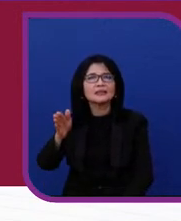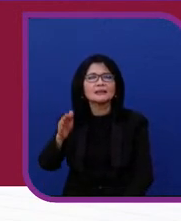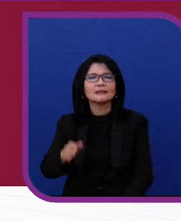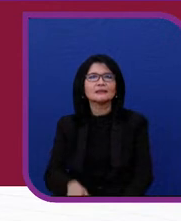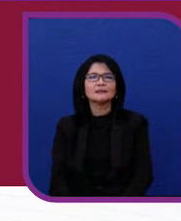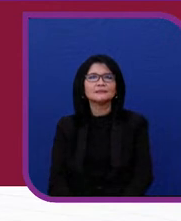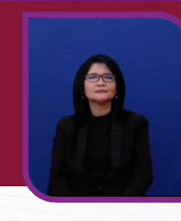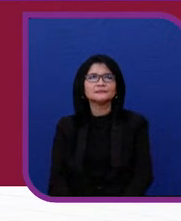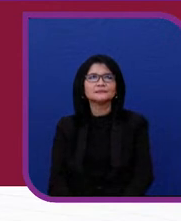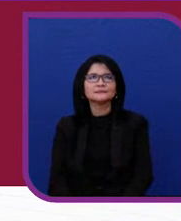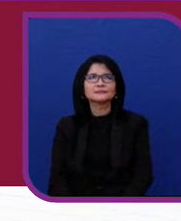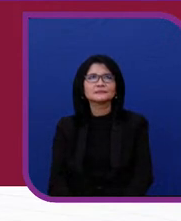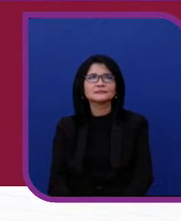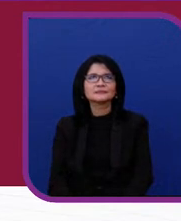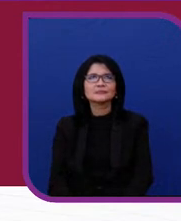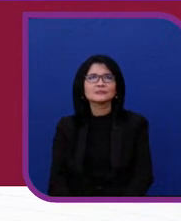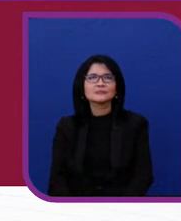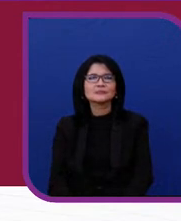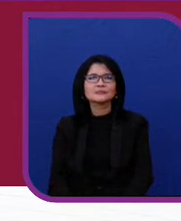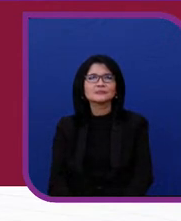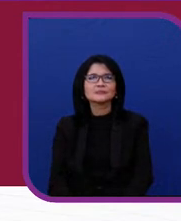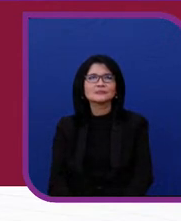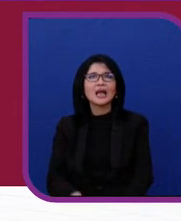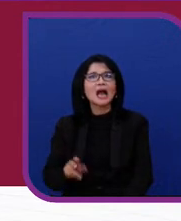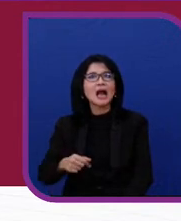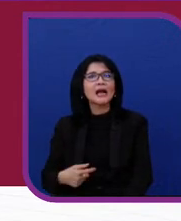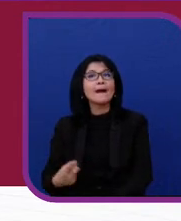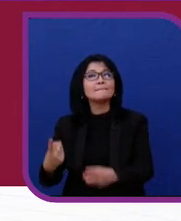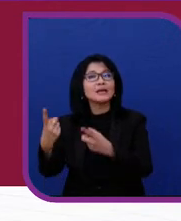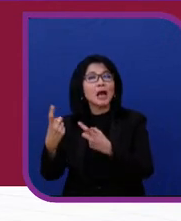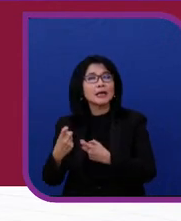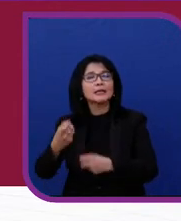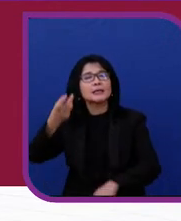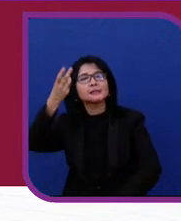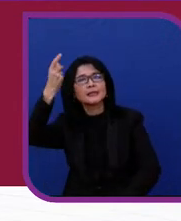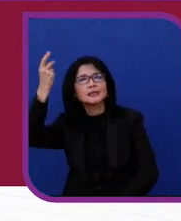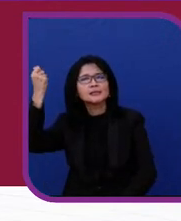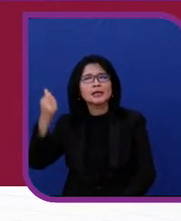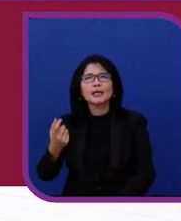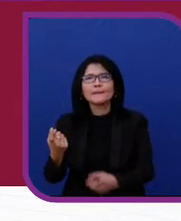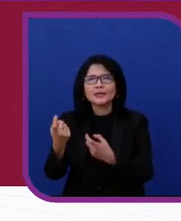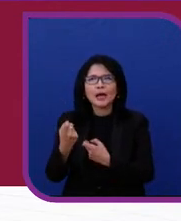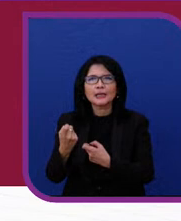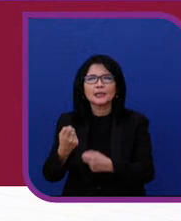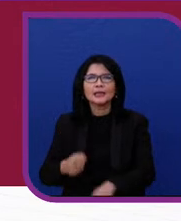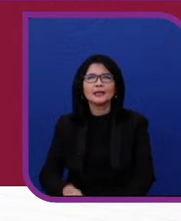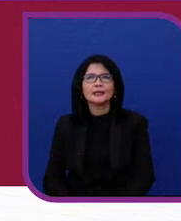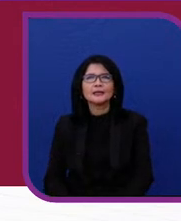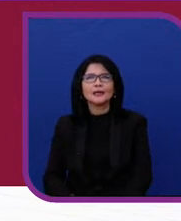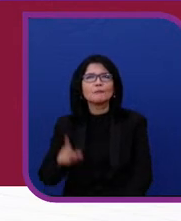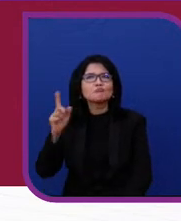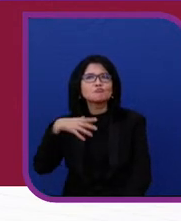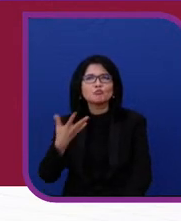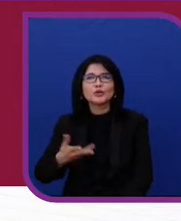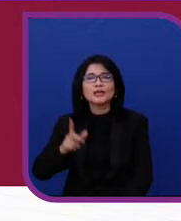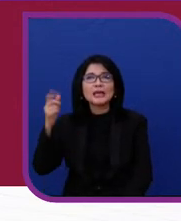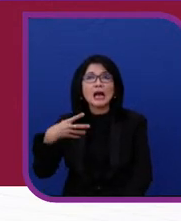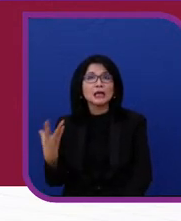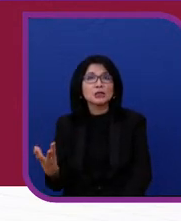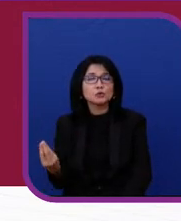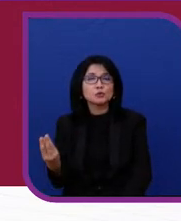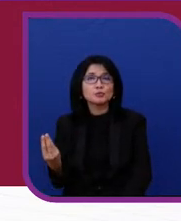effective vinskin coming from website sosok finding financial like